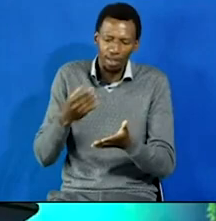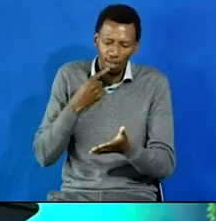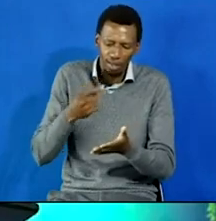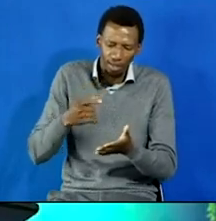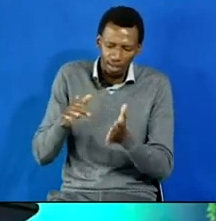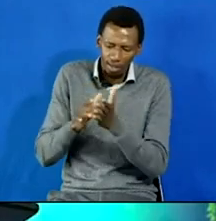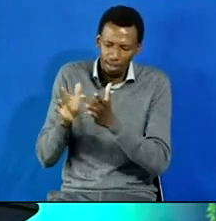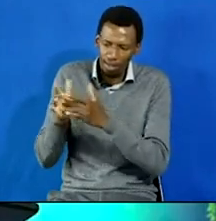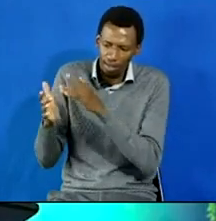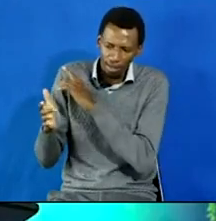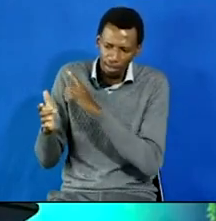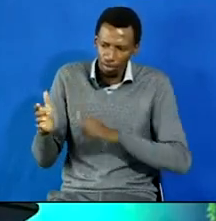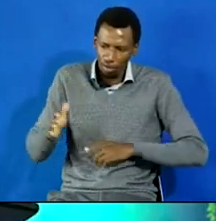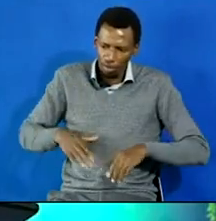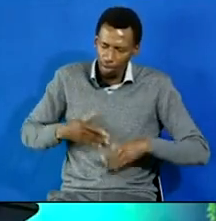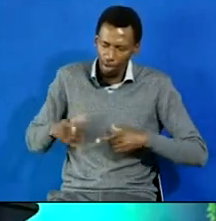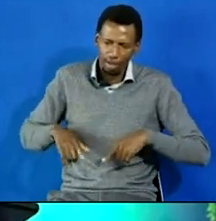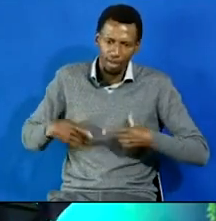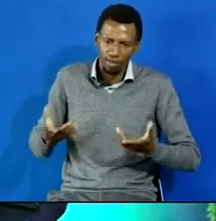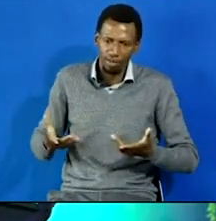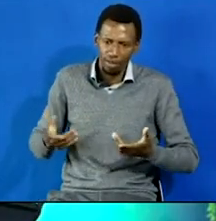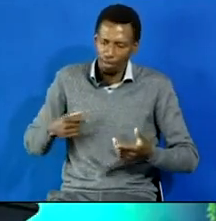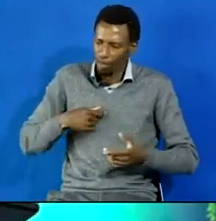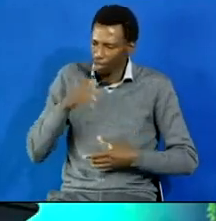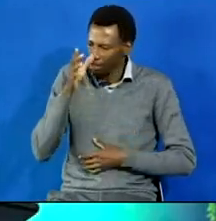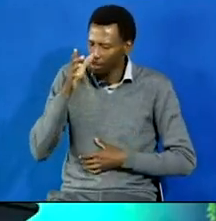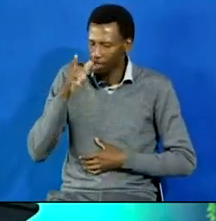lying to myself. Jesus, help me.